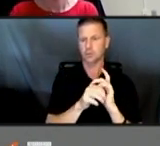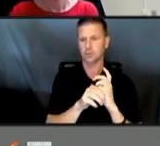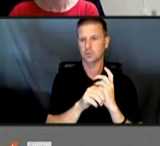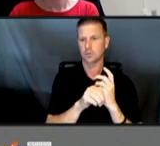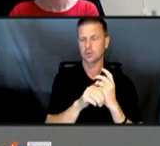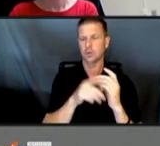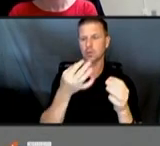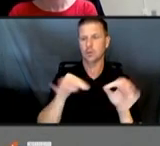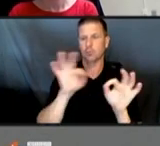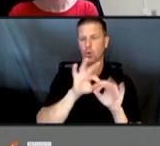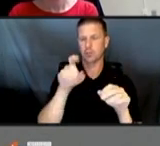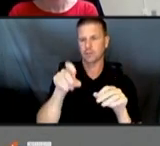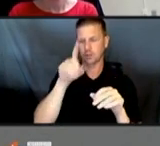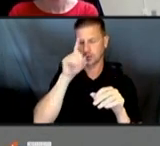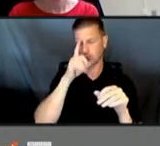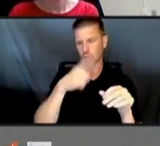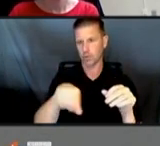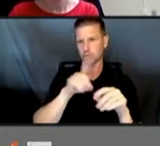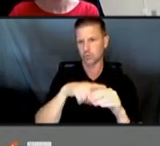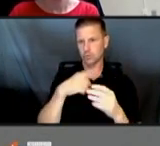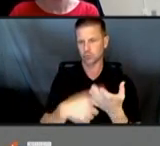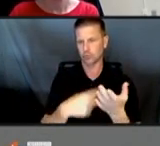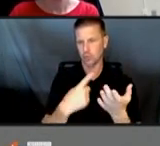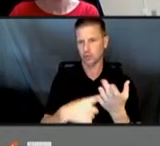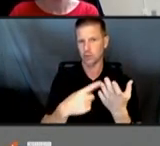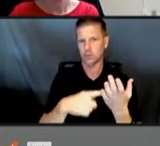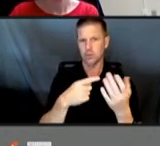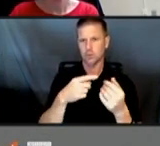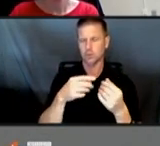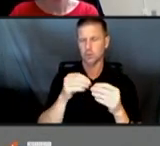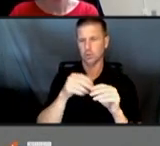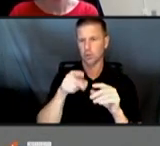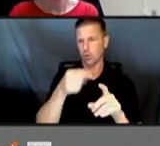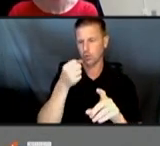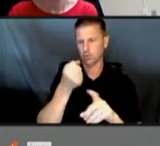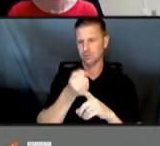an important need for us to address in those instances. So,